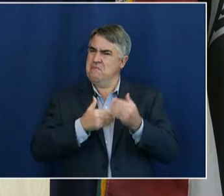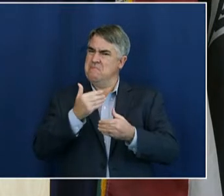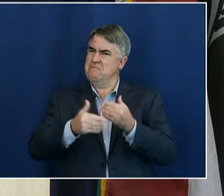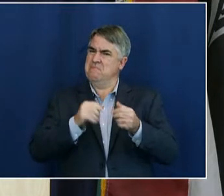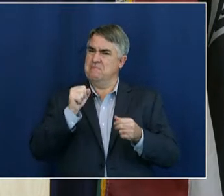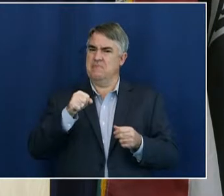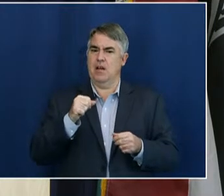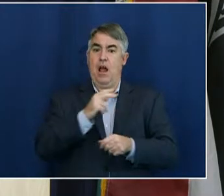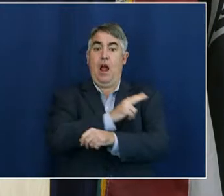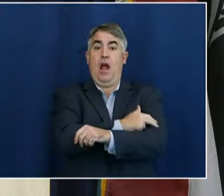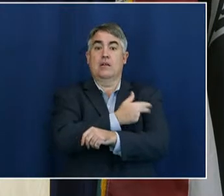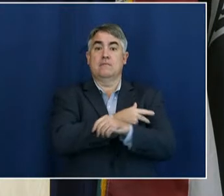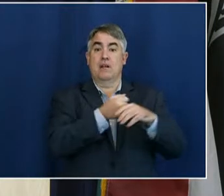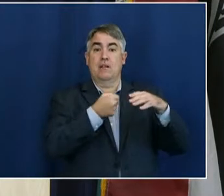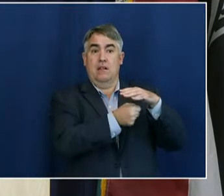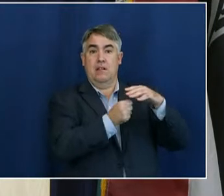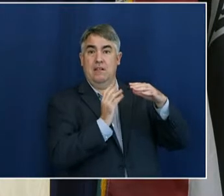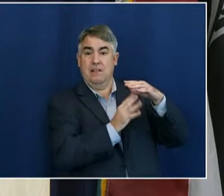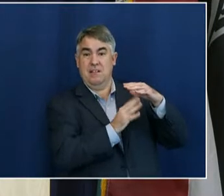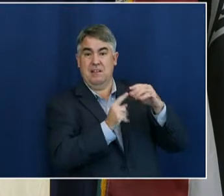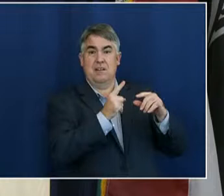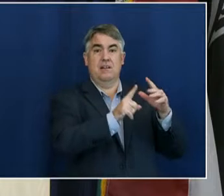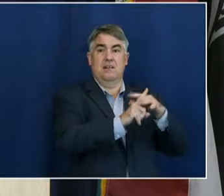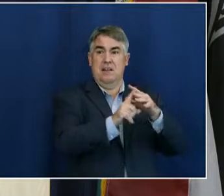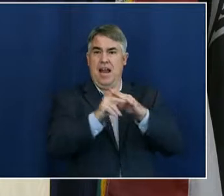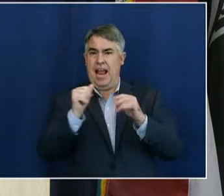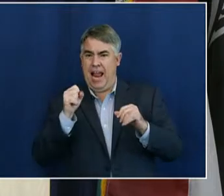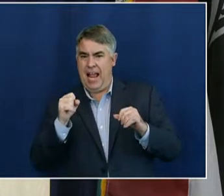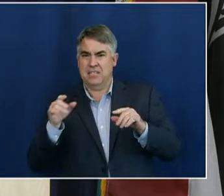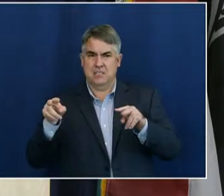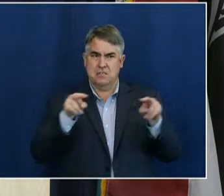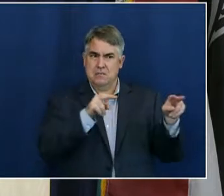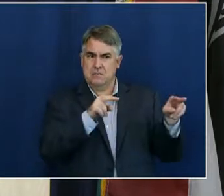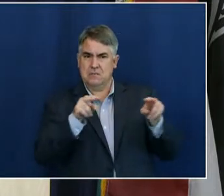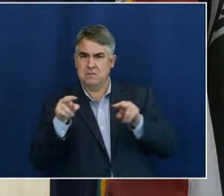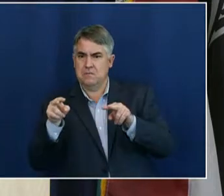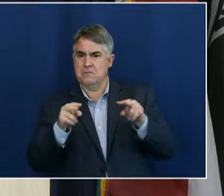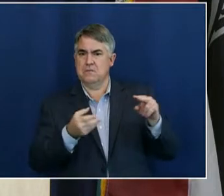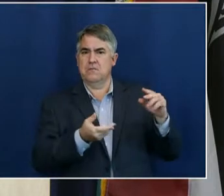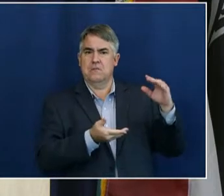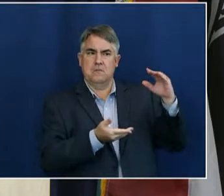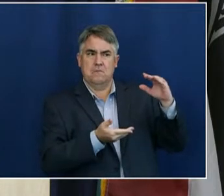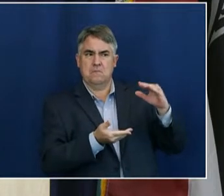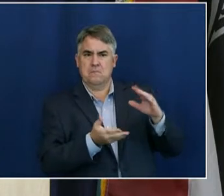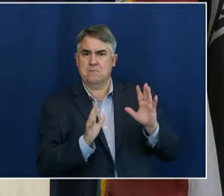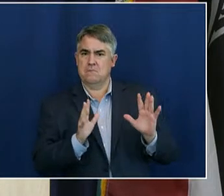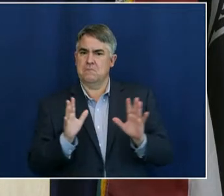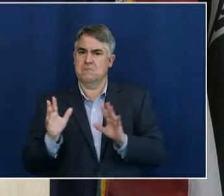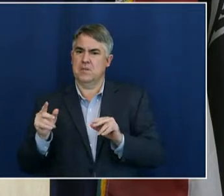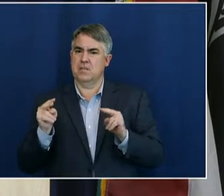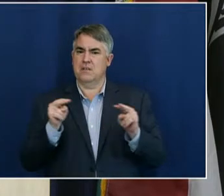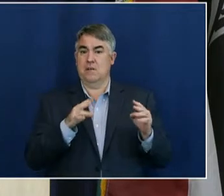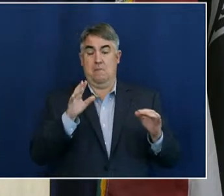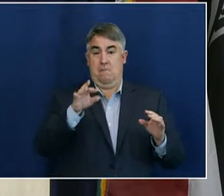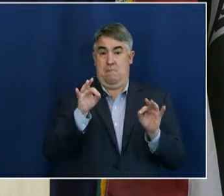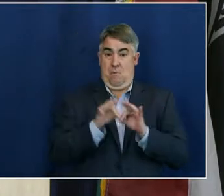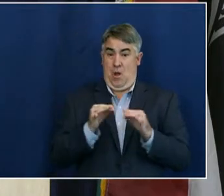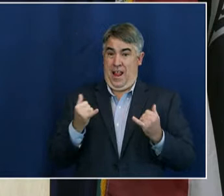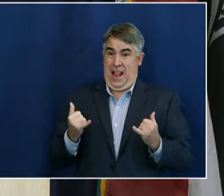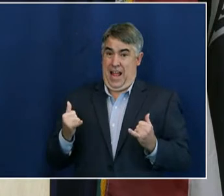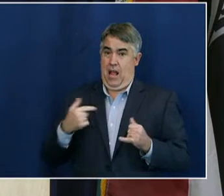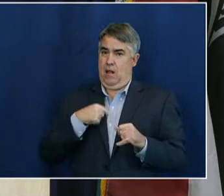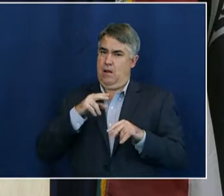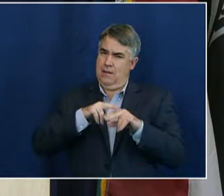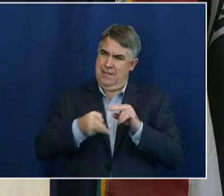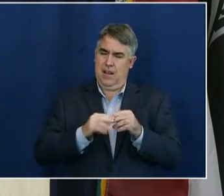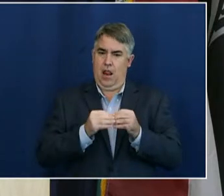those numbers drive what can be open for a while. And so we want those cases to come down. We want to go from the purple tier to the red tier